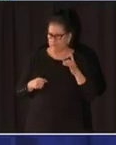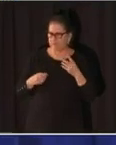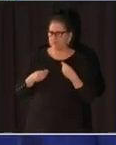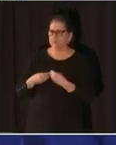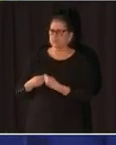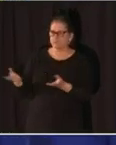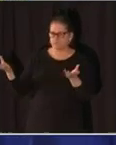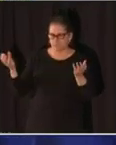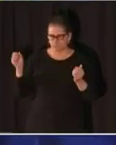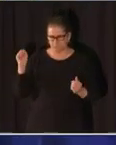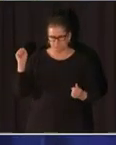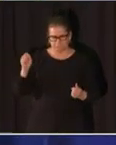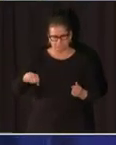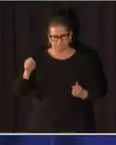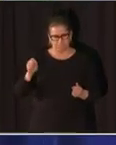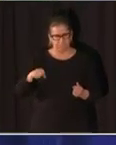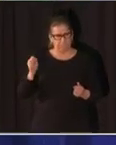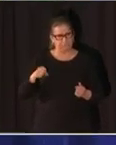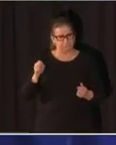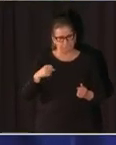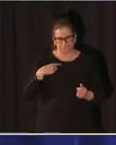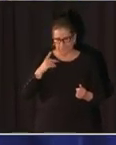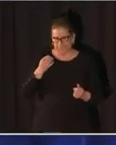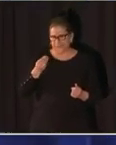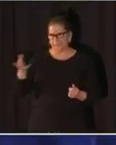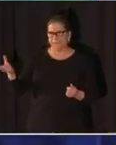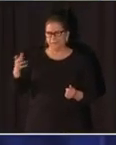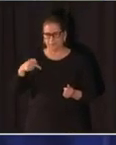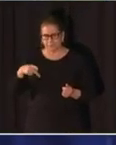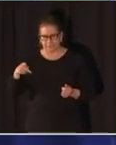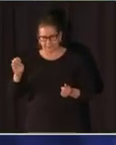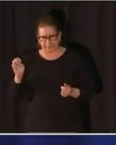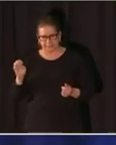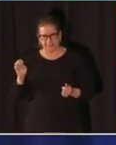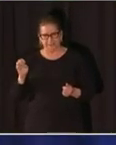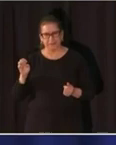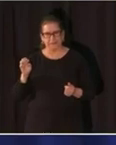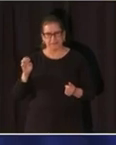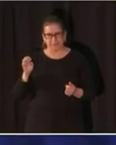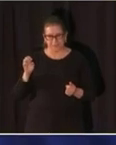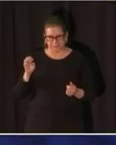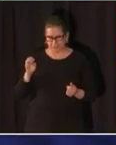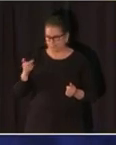spectrum of personal protective equipment, as quickly as they have requested.